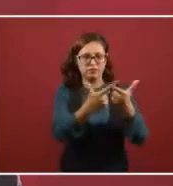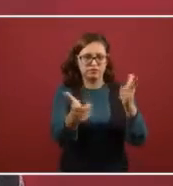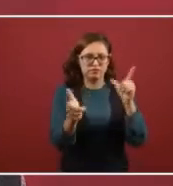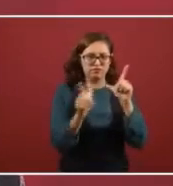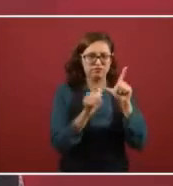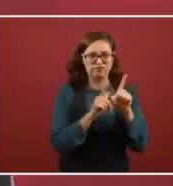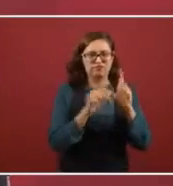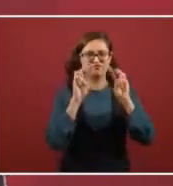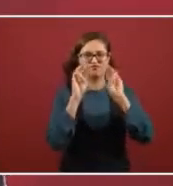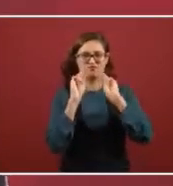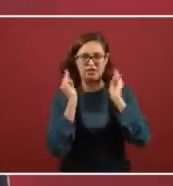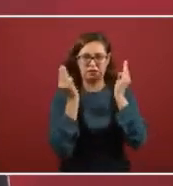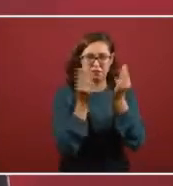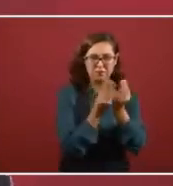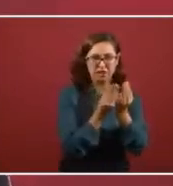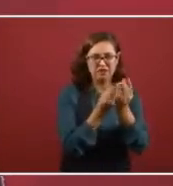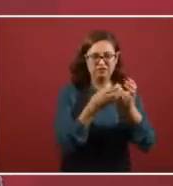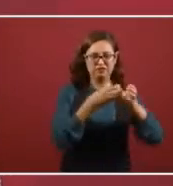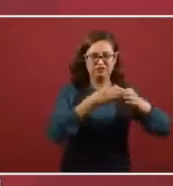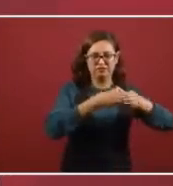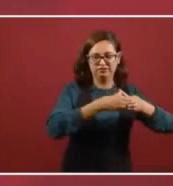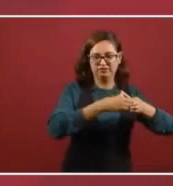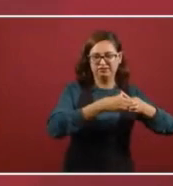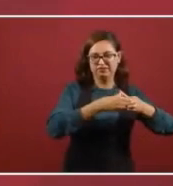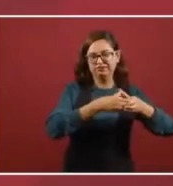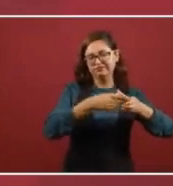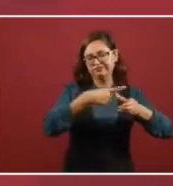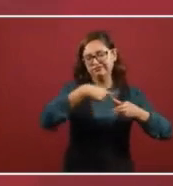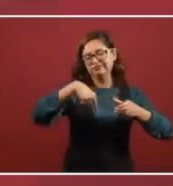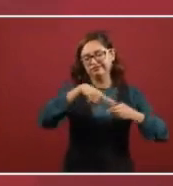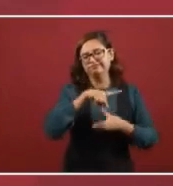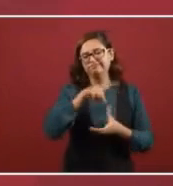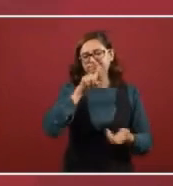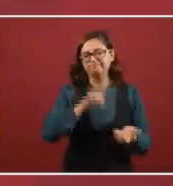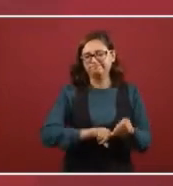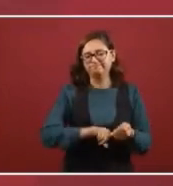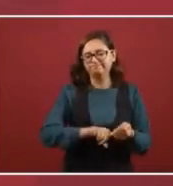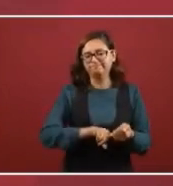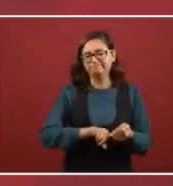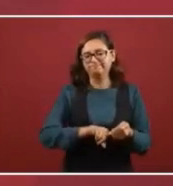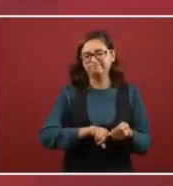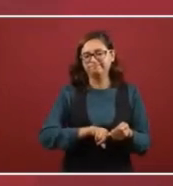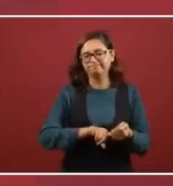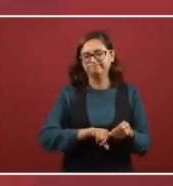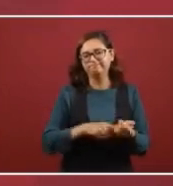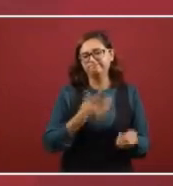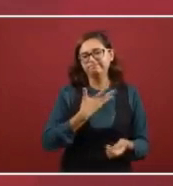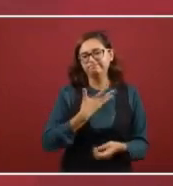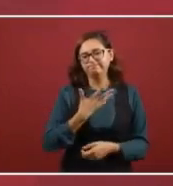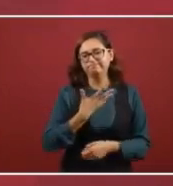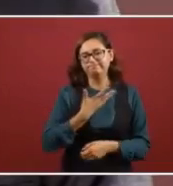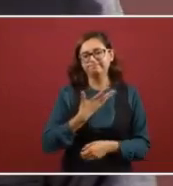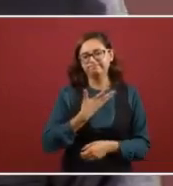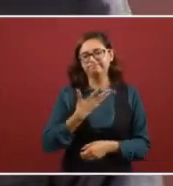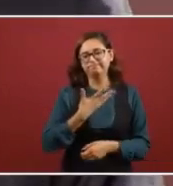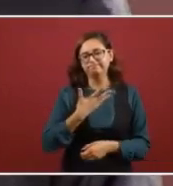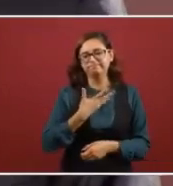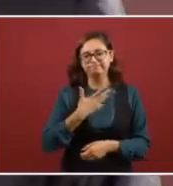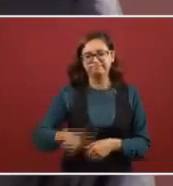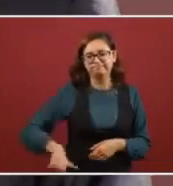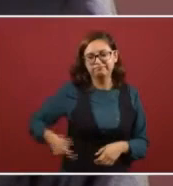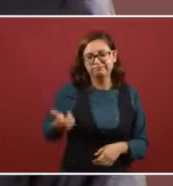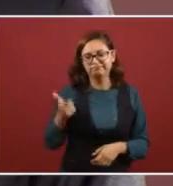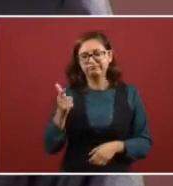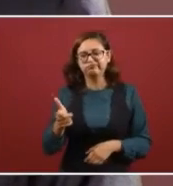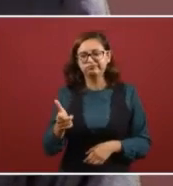of de las or bandas. organized Y, crime Estas bandas gangs, pues, utilizan and these